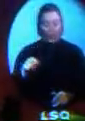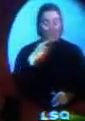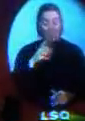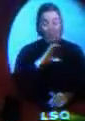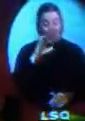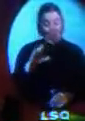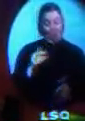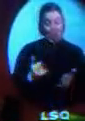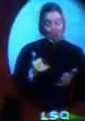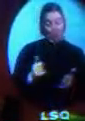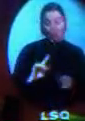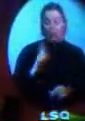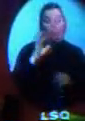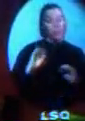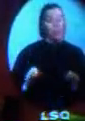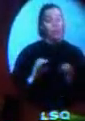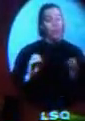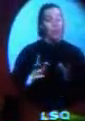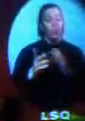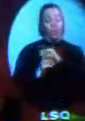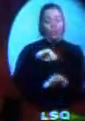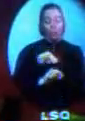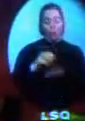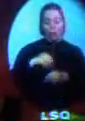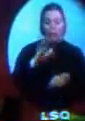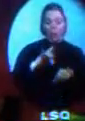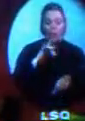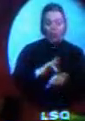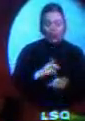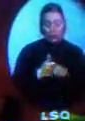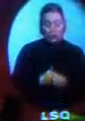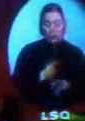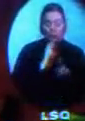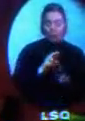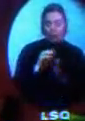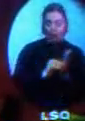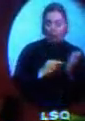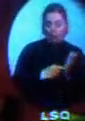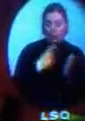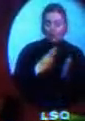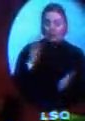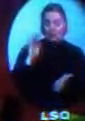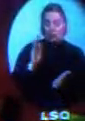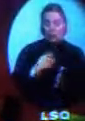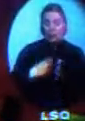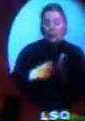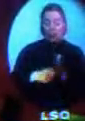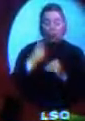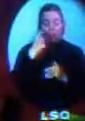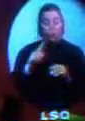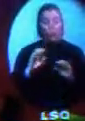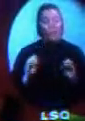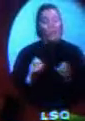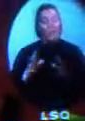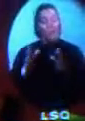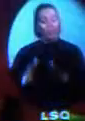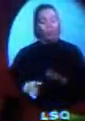place for job creators. According to that report, our tax cuts for job creators mean that Canada is moving in the right